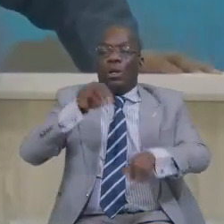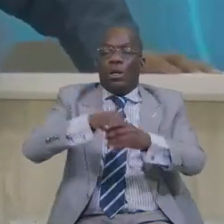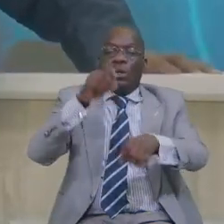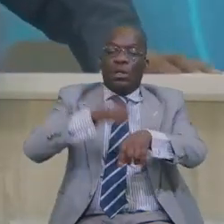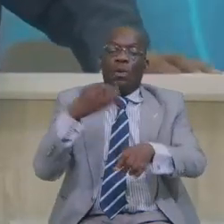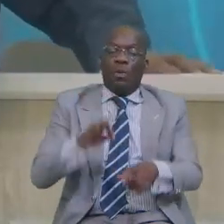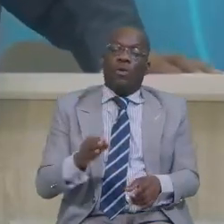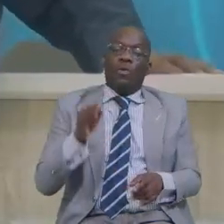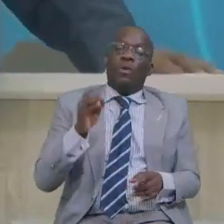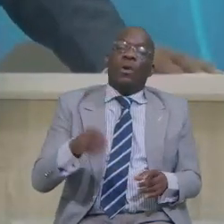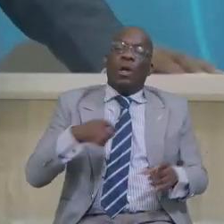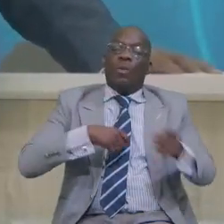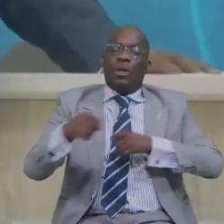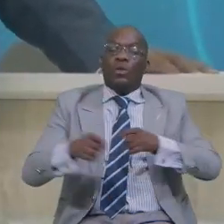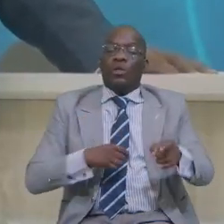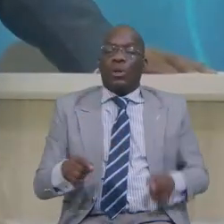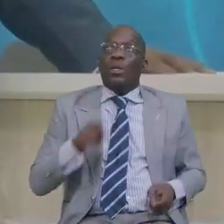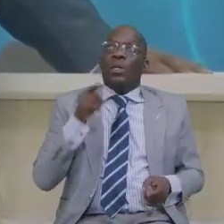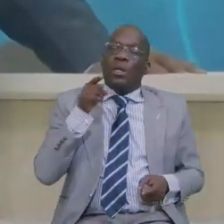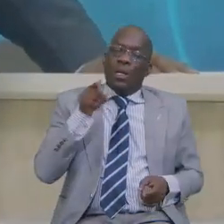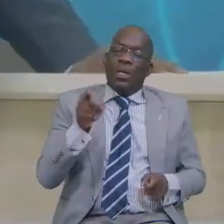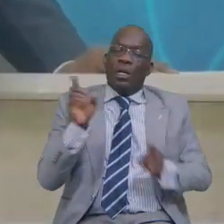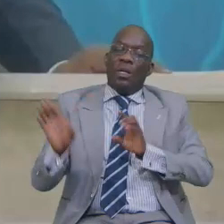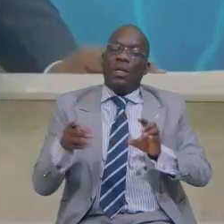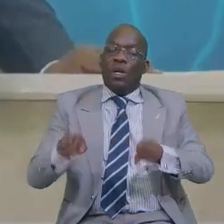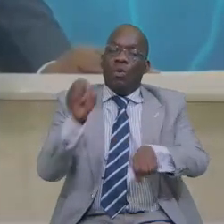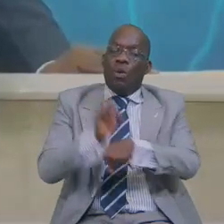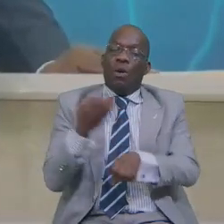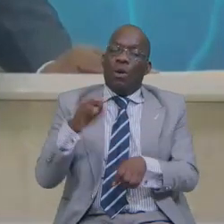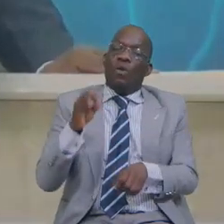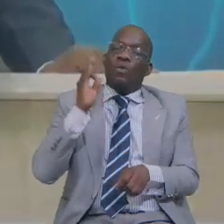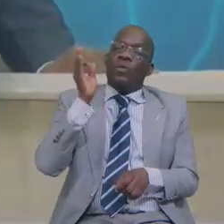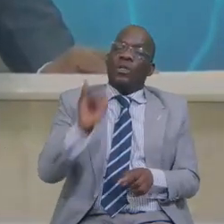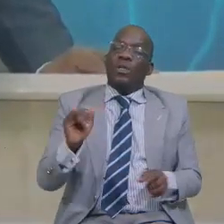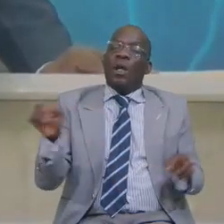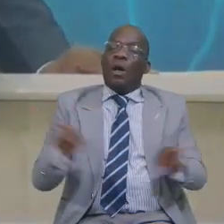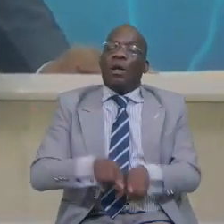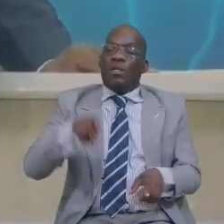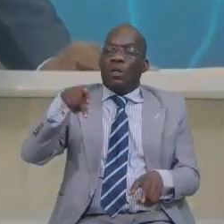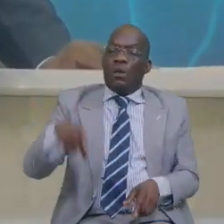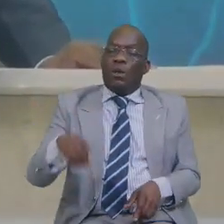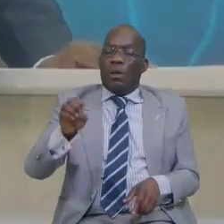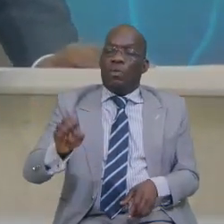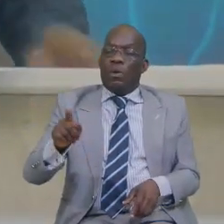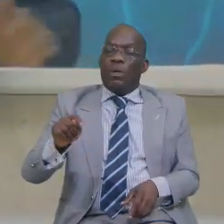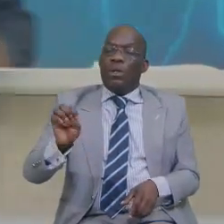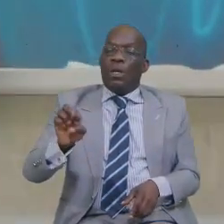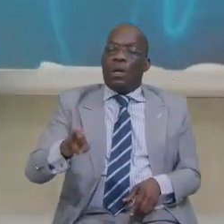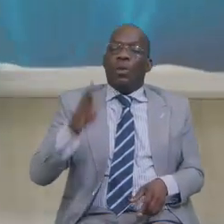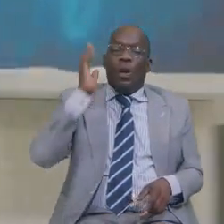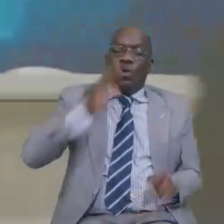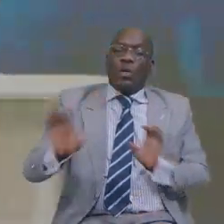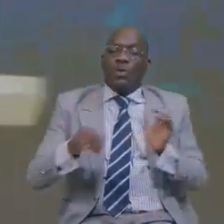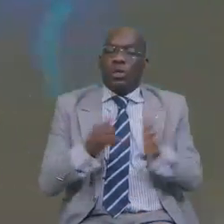effectively as Peter would have done it in Samaria, as effectively as Jesus would have done it in